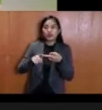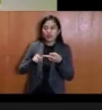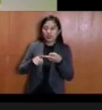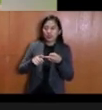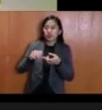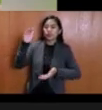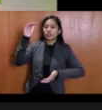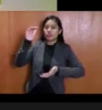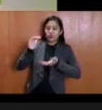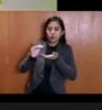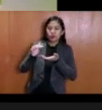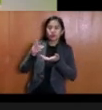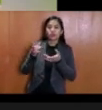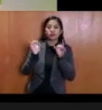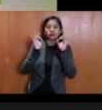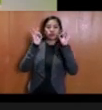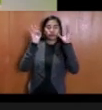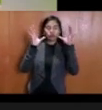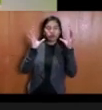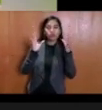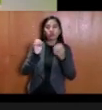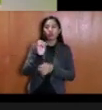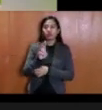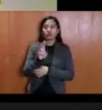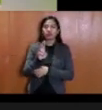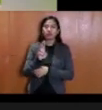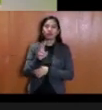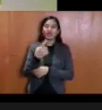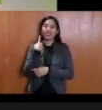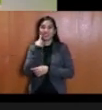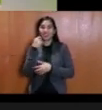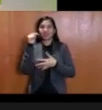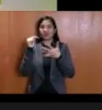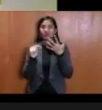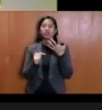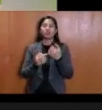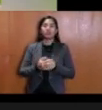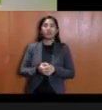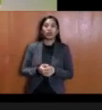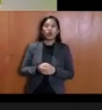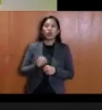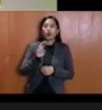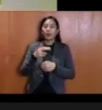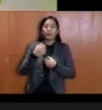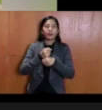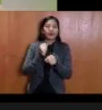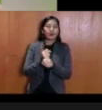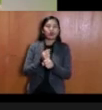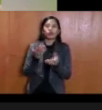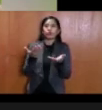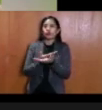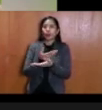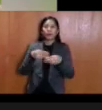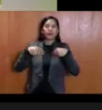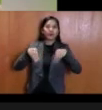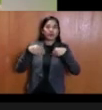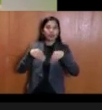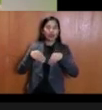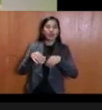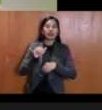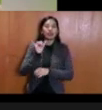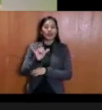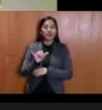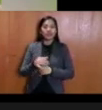reduce vulnerabilities that we mentioned, or be able to create whole new markets. And then that's where an innovation